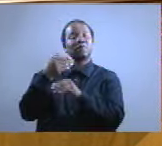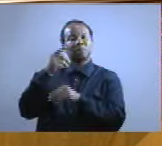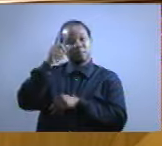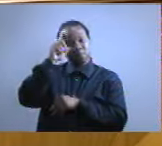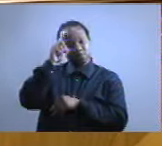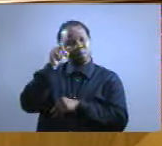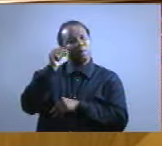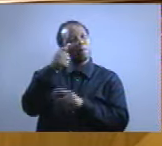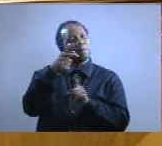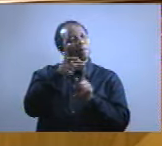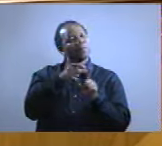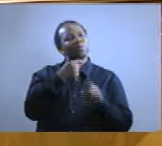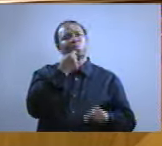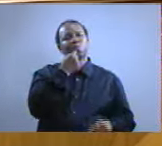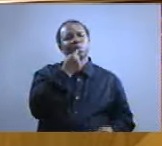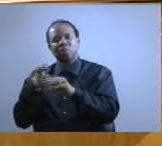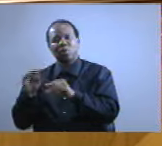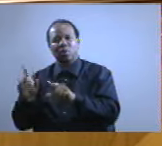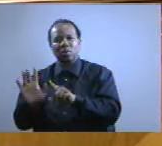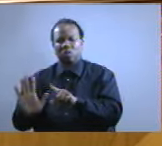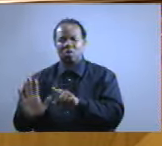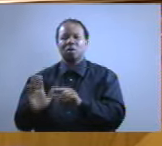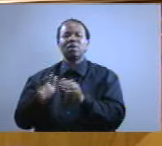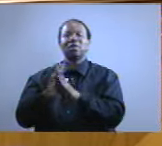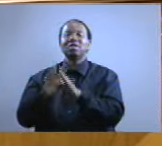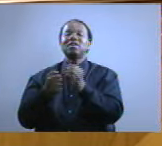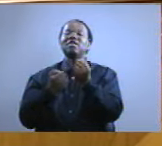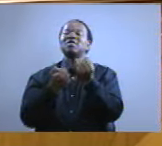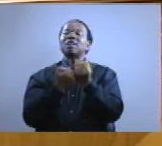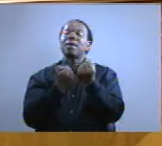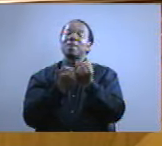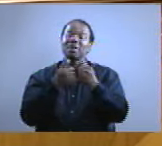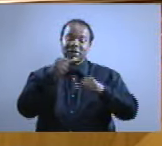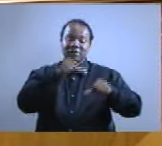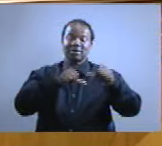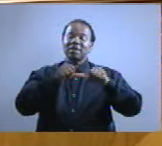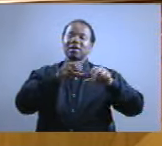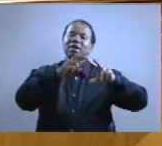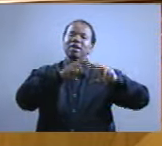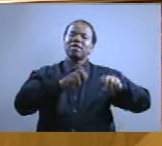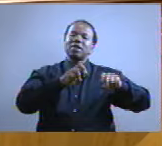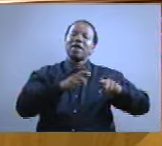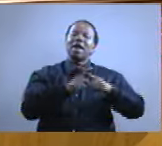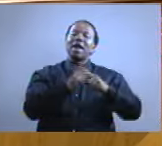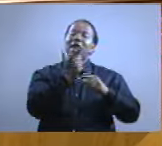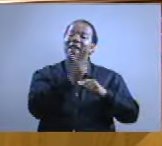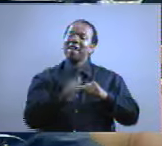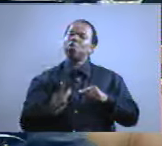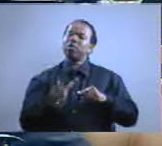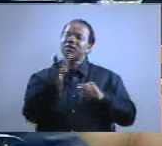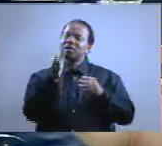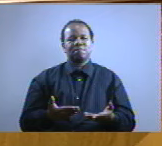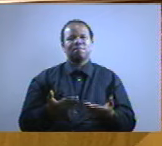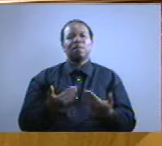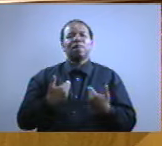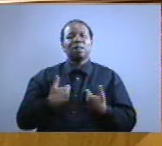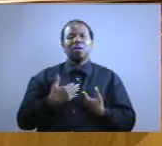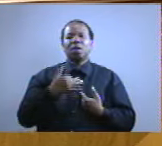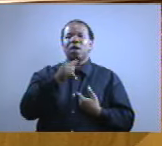you have said applies, supported by science and research. Linguists have confirmed that. That is a